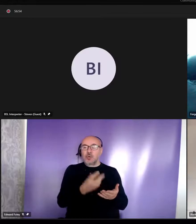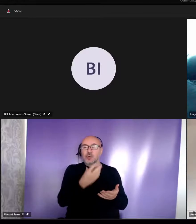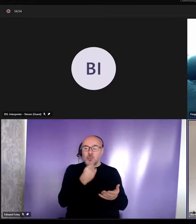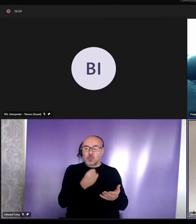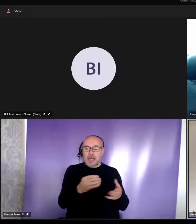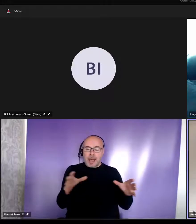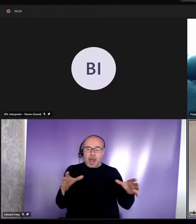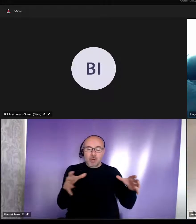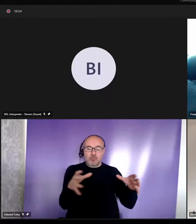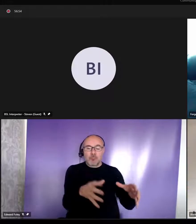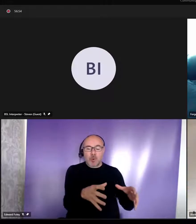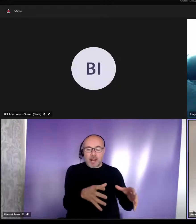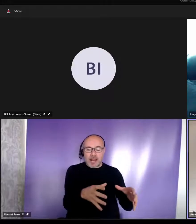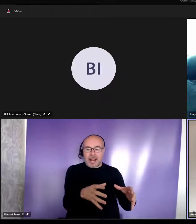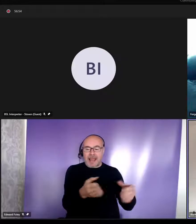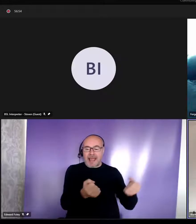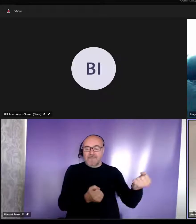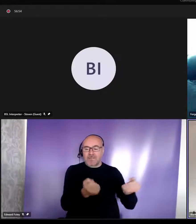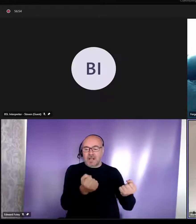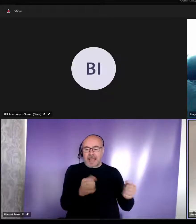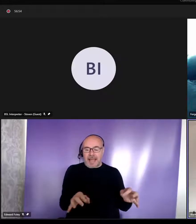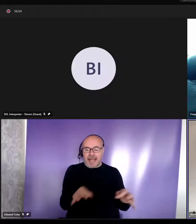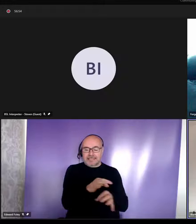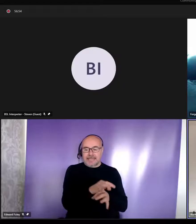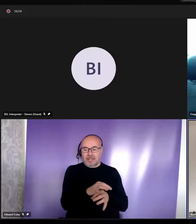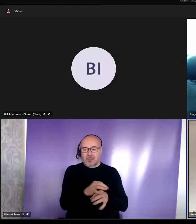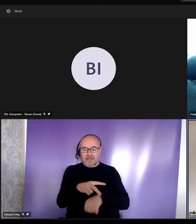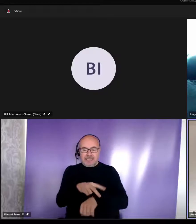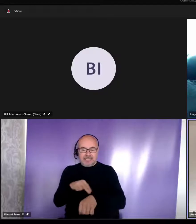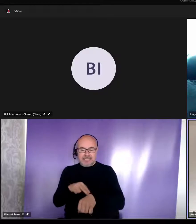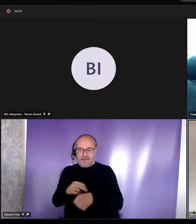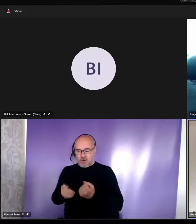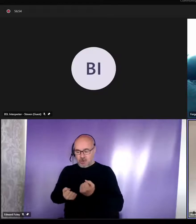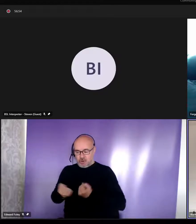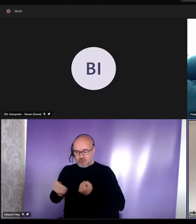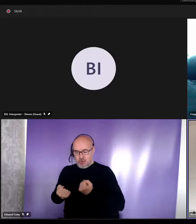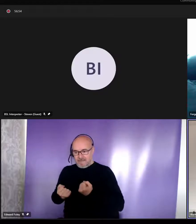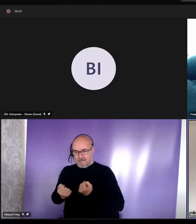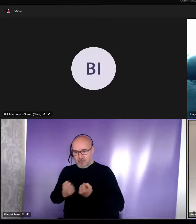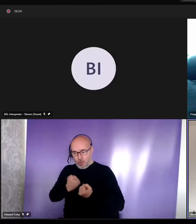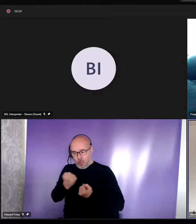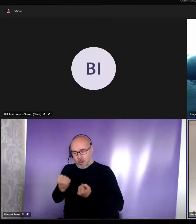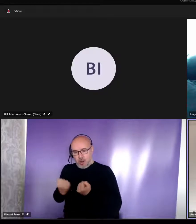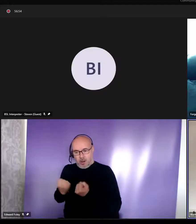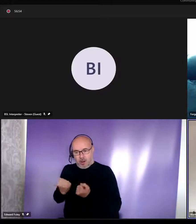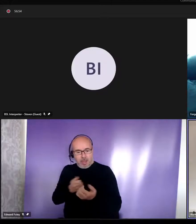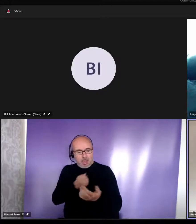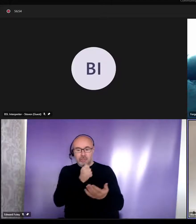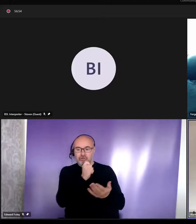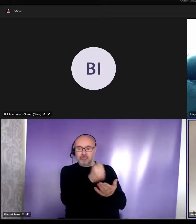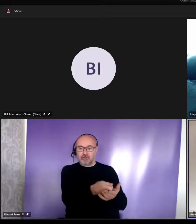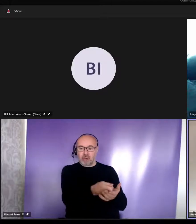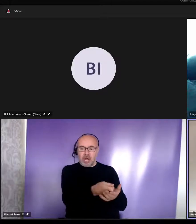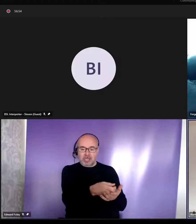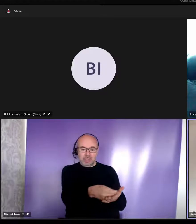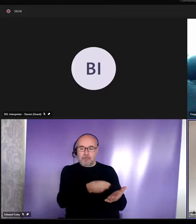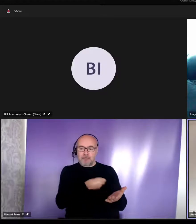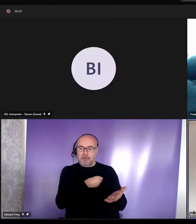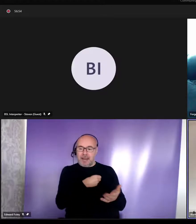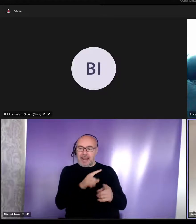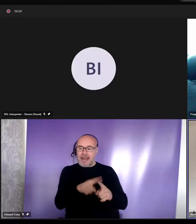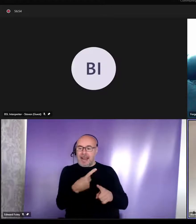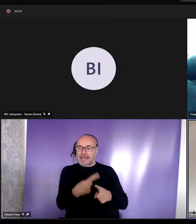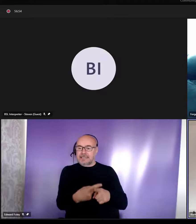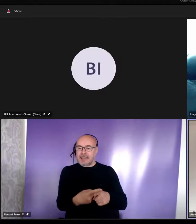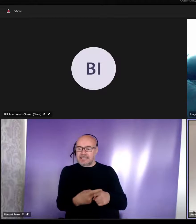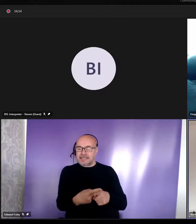claiming expenses back for that. I'd be interested to know now, and it's maybe not a good time,